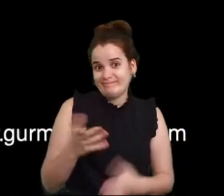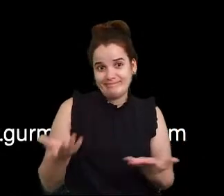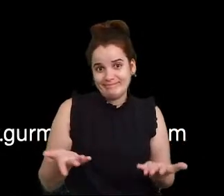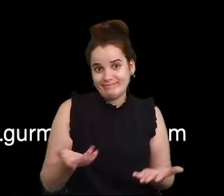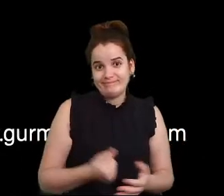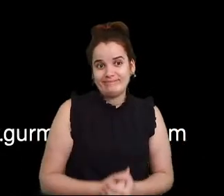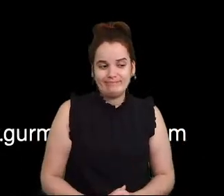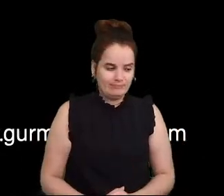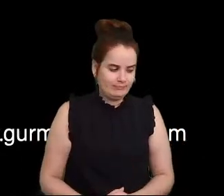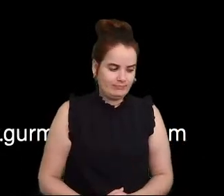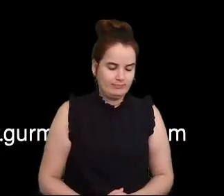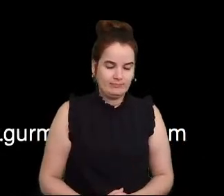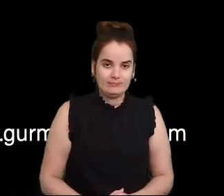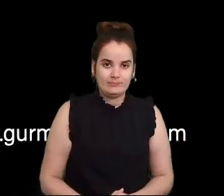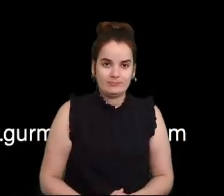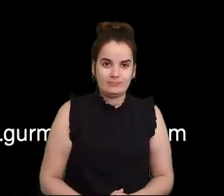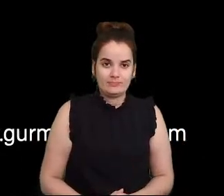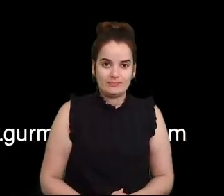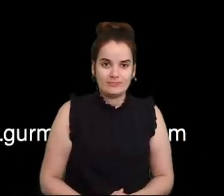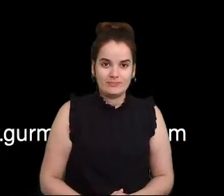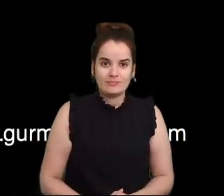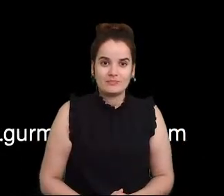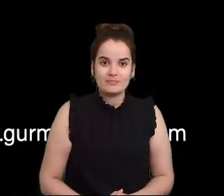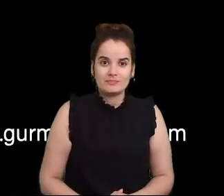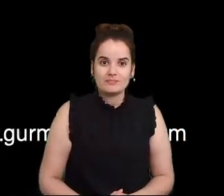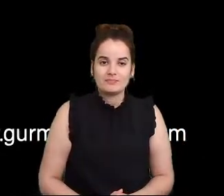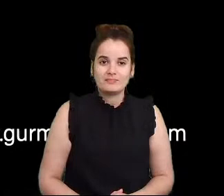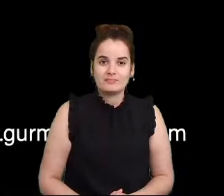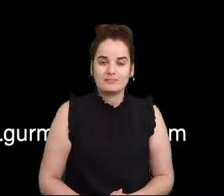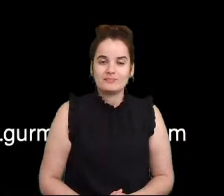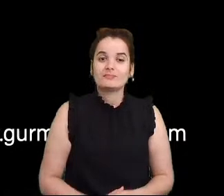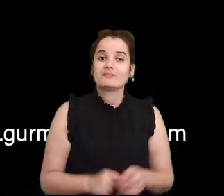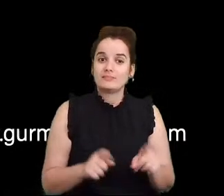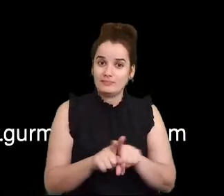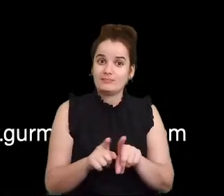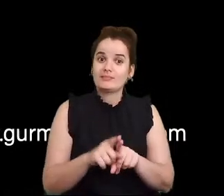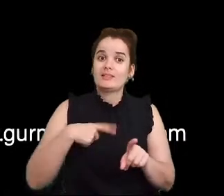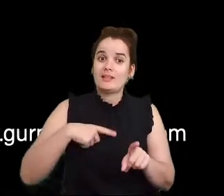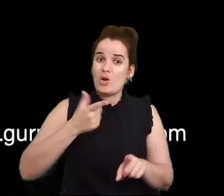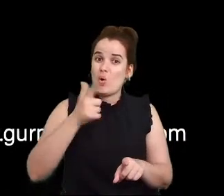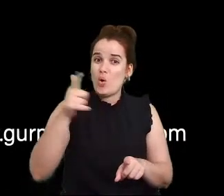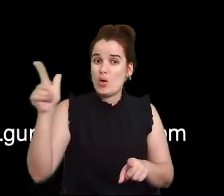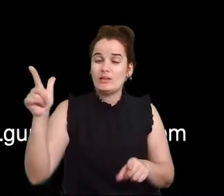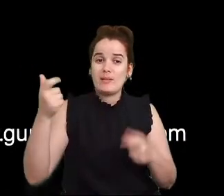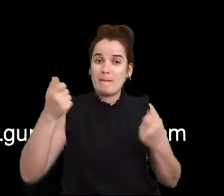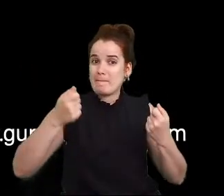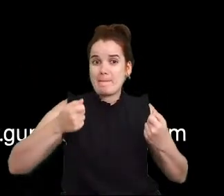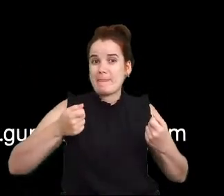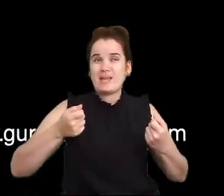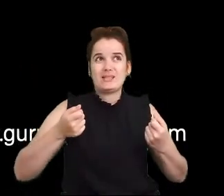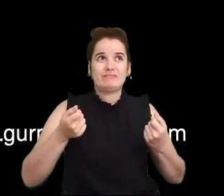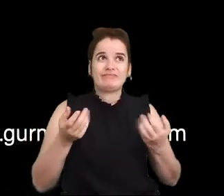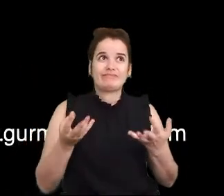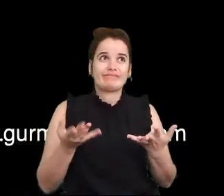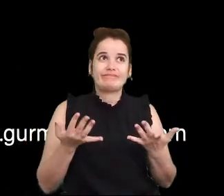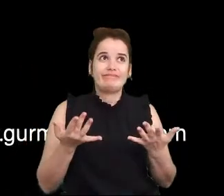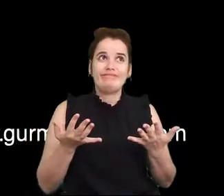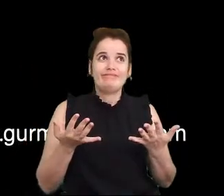and unnecessary things that hinder the person's experience. So much so